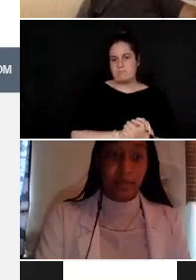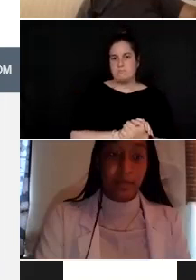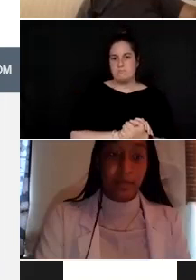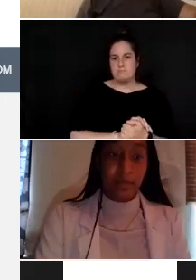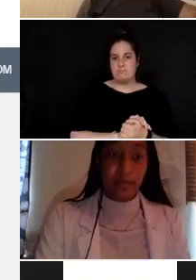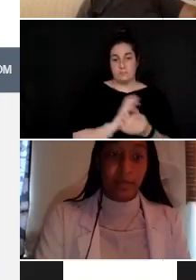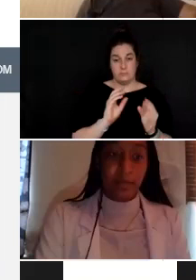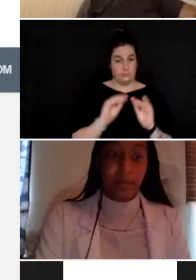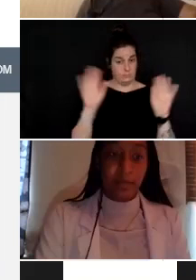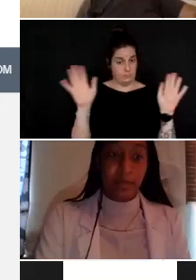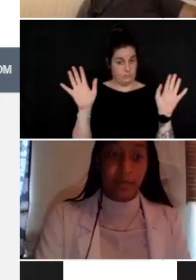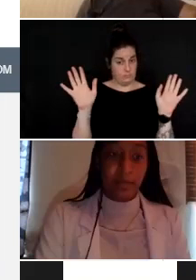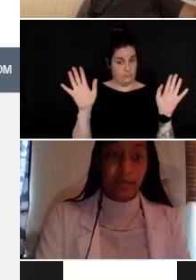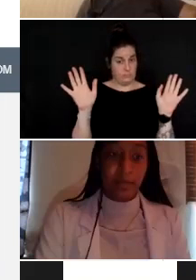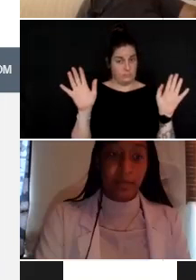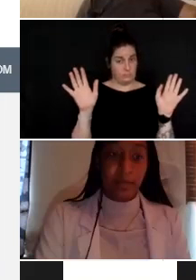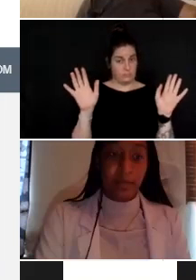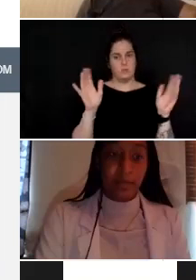Okay? So specific heat.